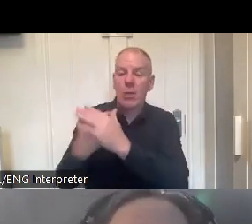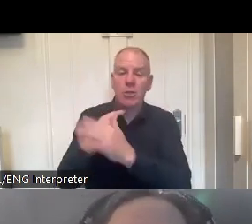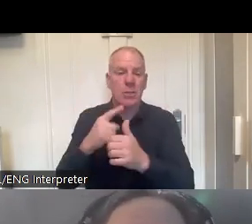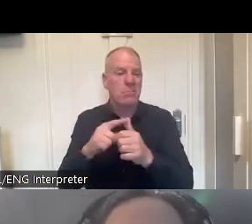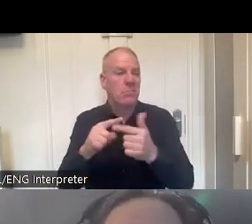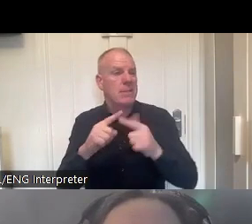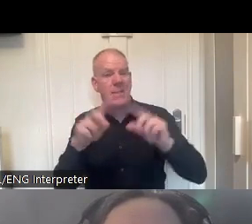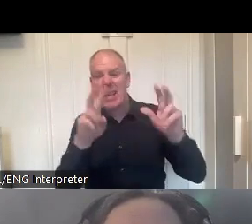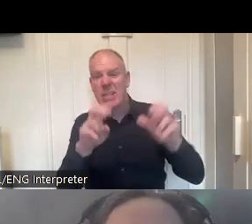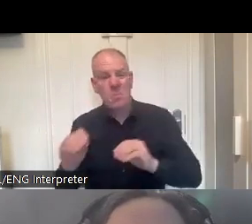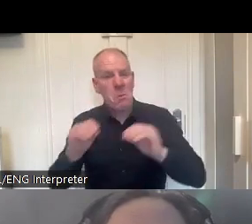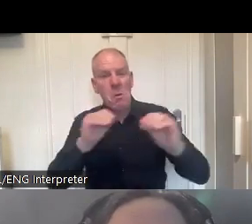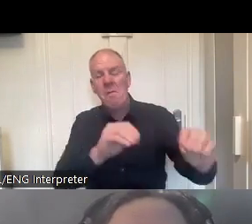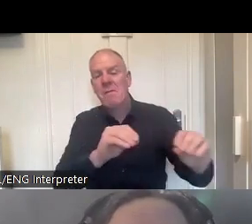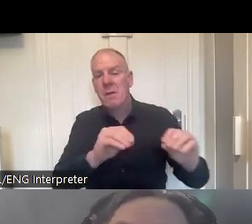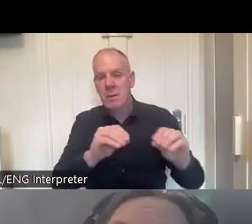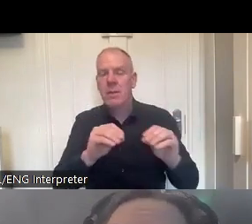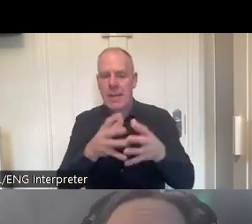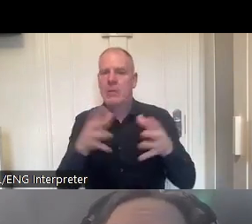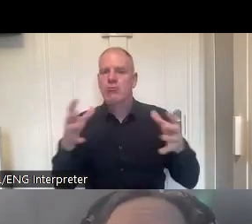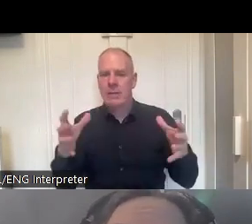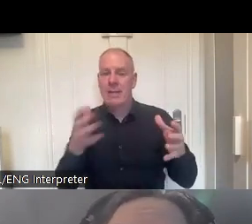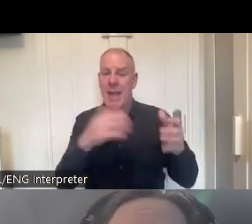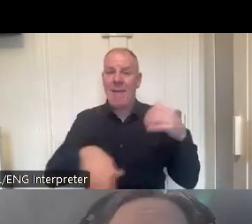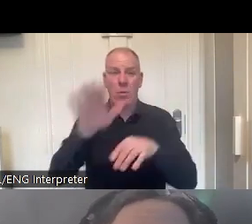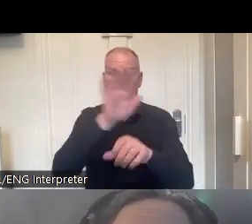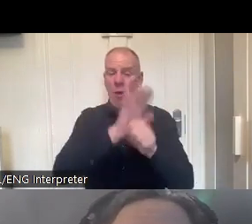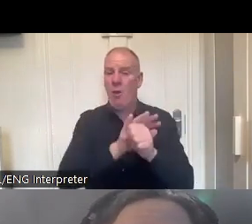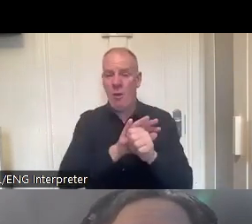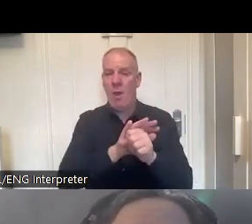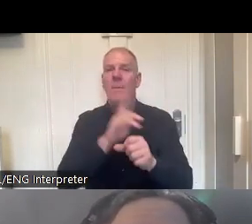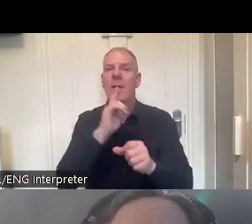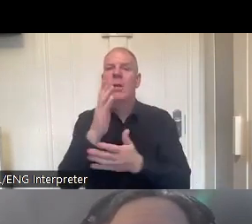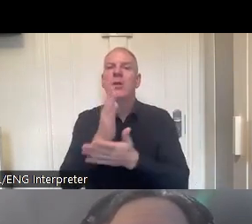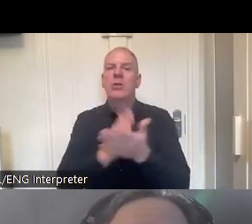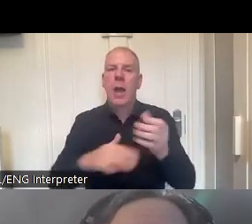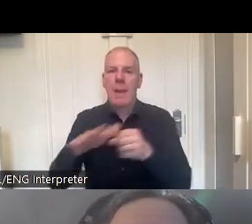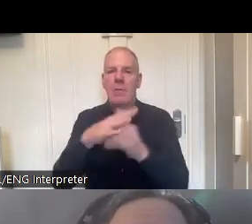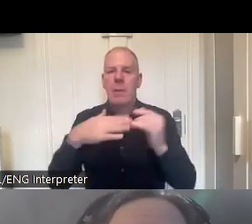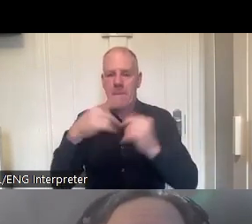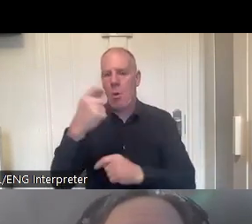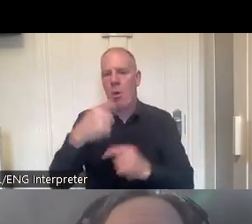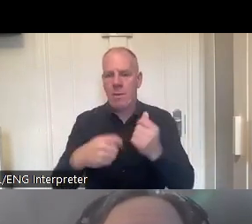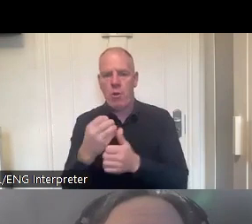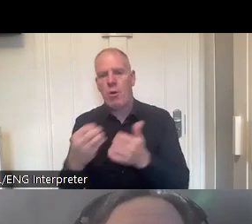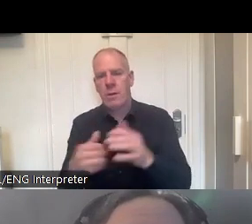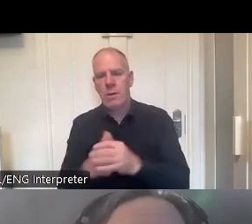different issues, populations have increased everywhere, but in some areas more than others.